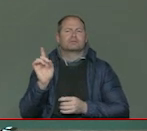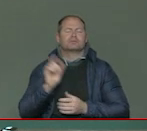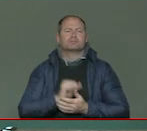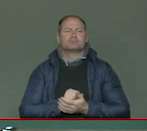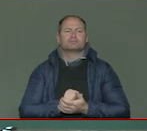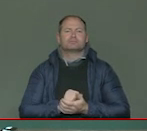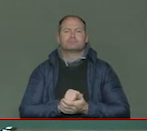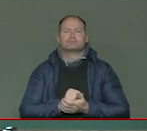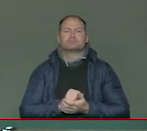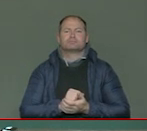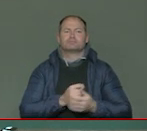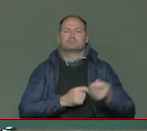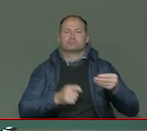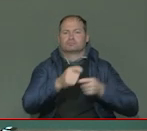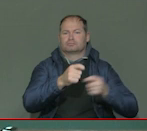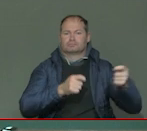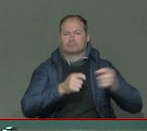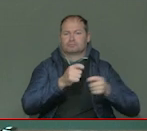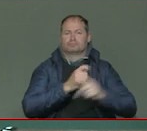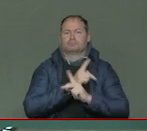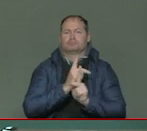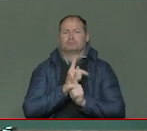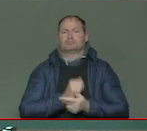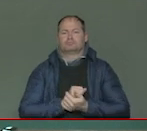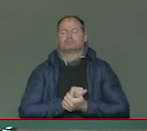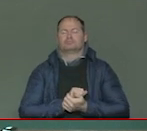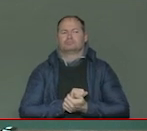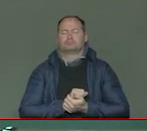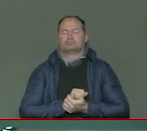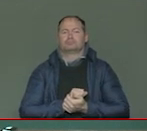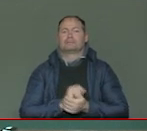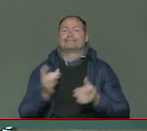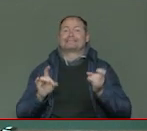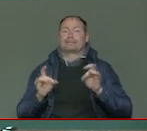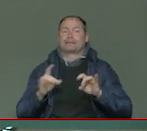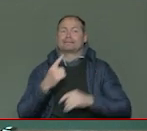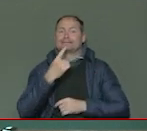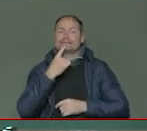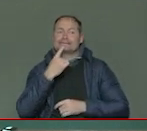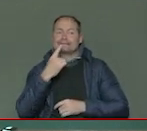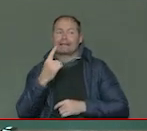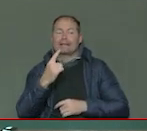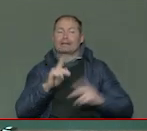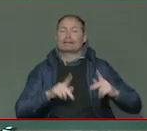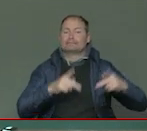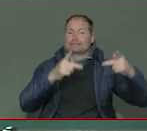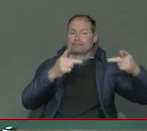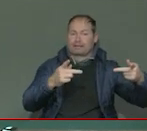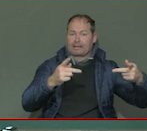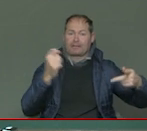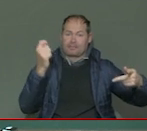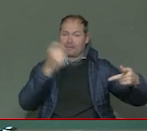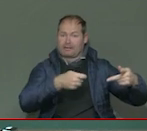Trading stock. It was for trading stock. Sometimes they will say there was a payment to a supplier. If they talk about a